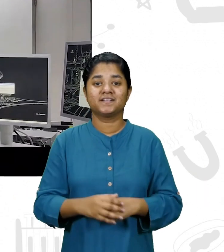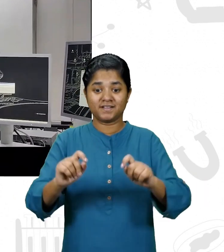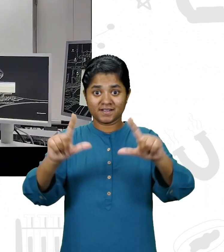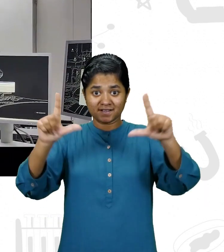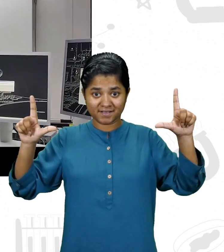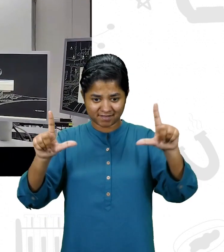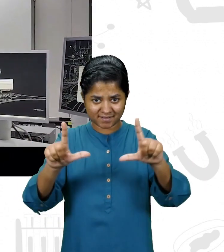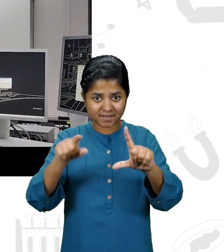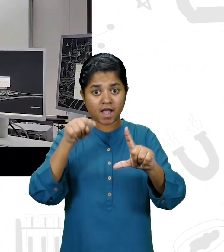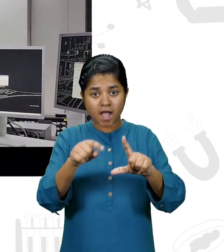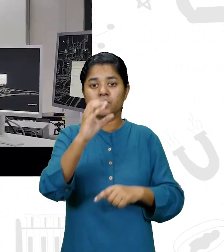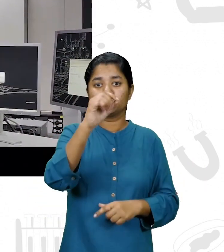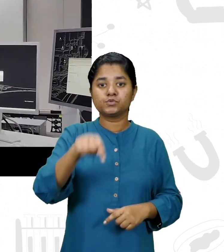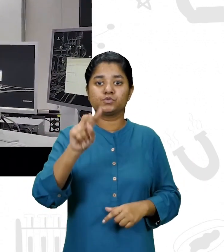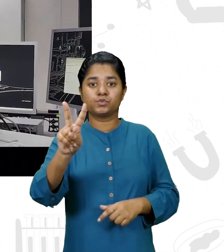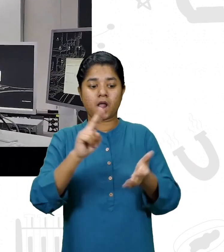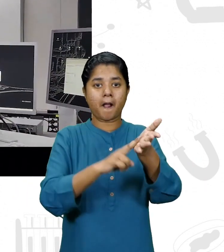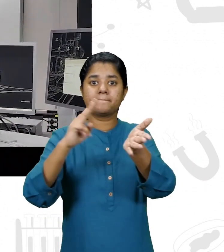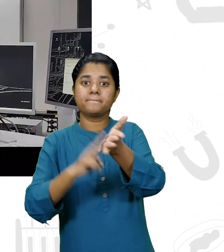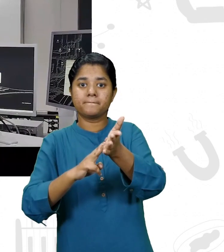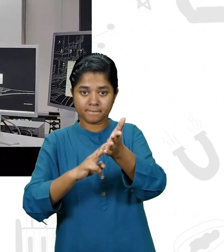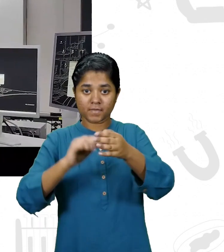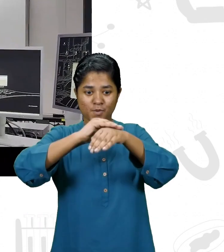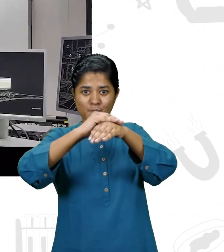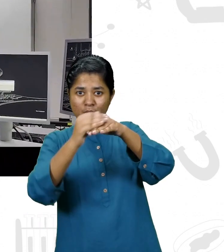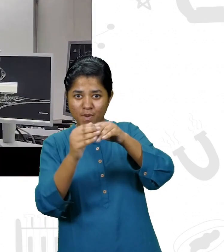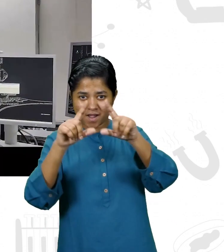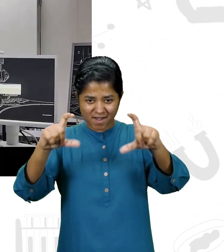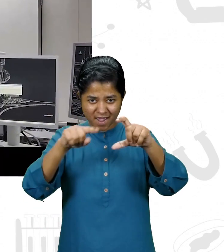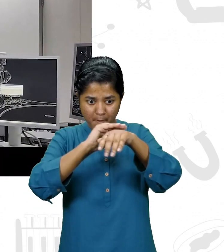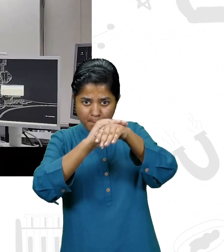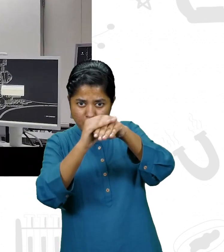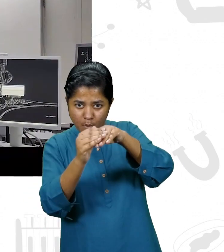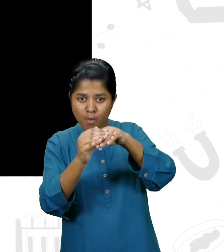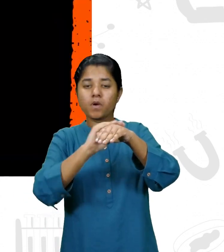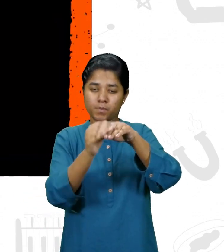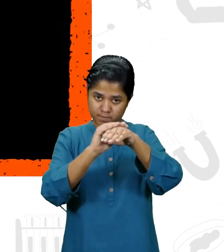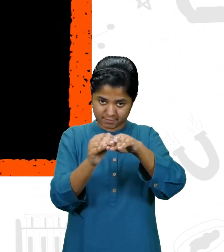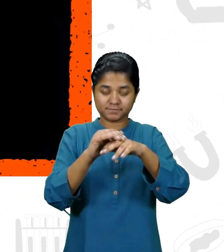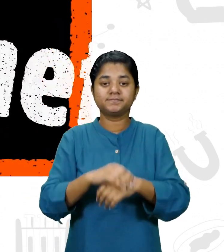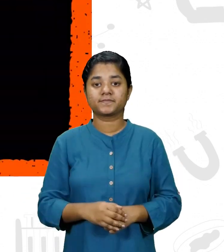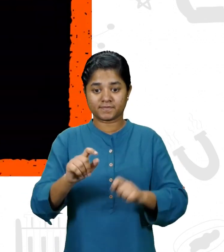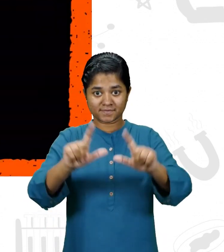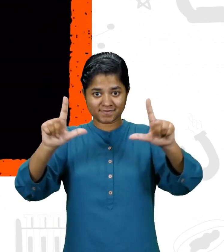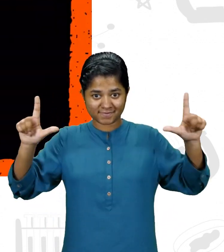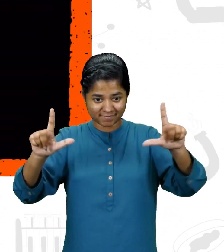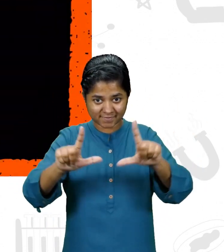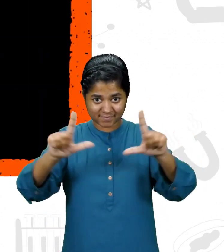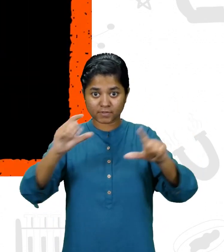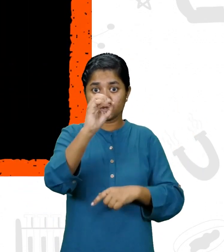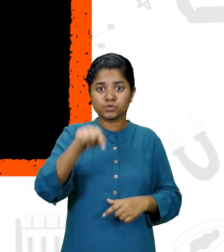Okay, here the resolution here is actually 0.2 nanometer.